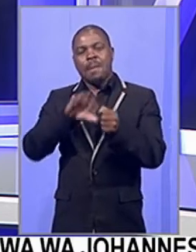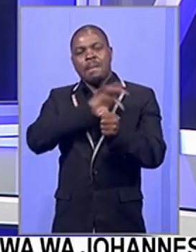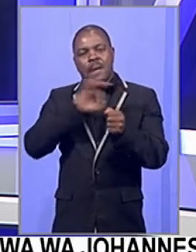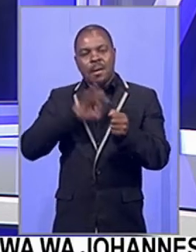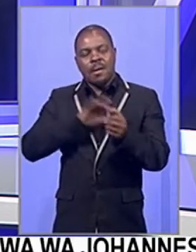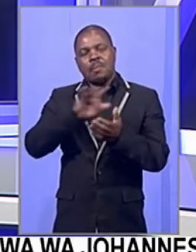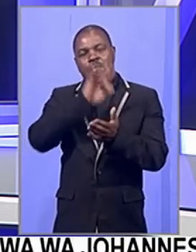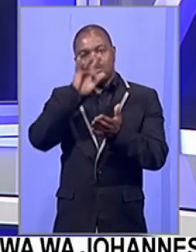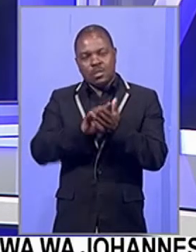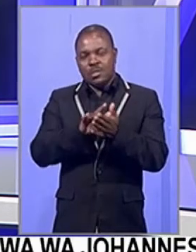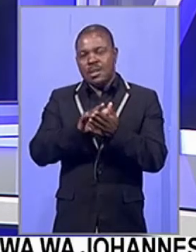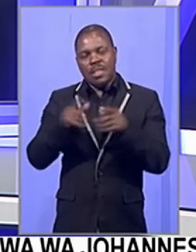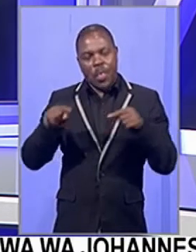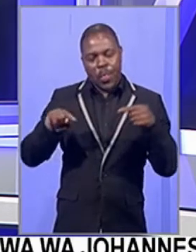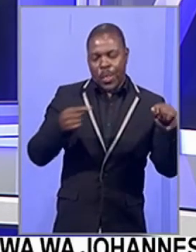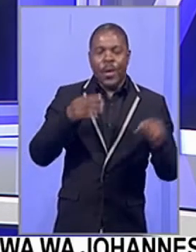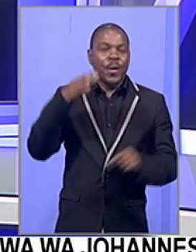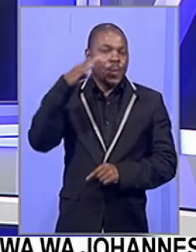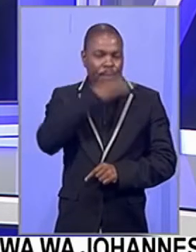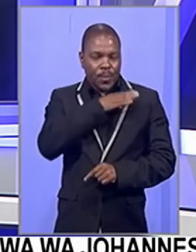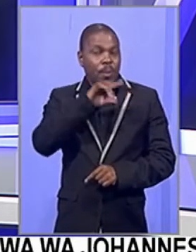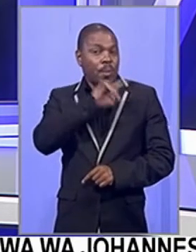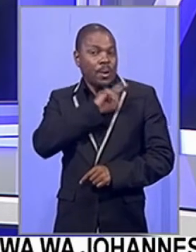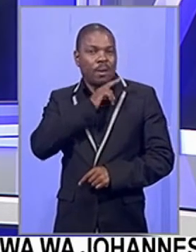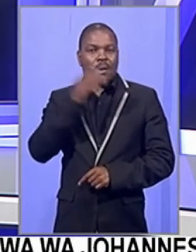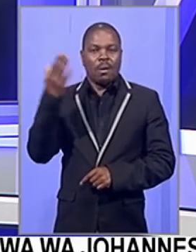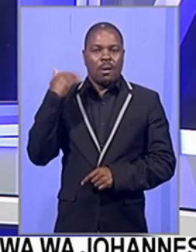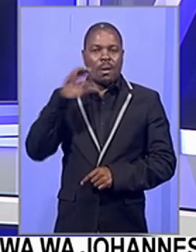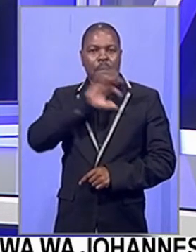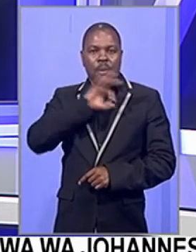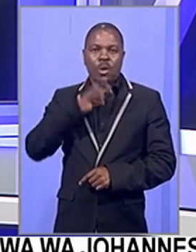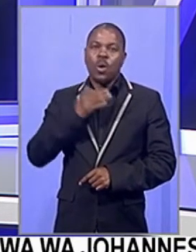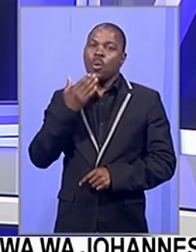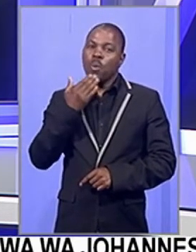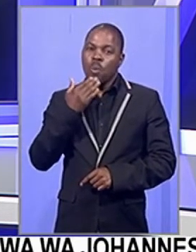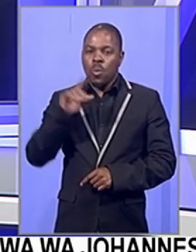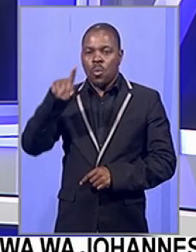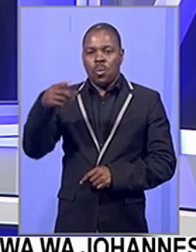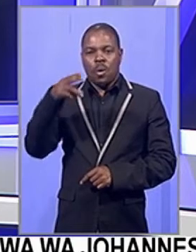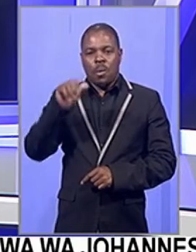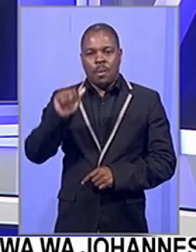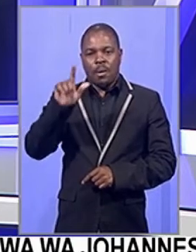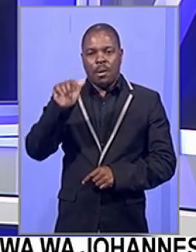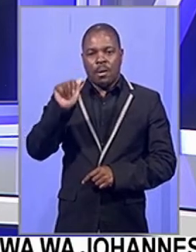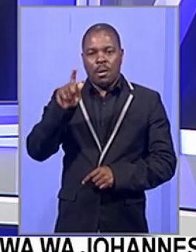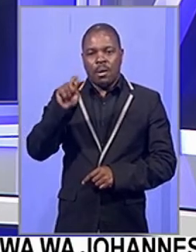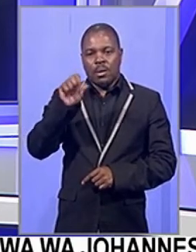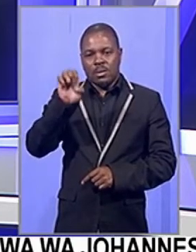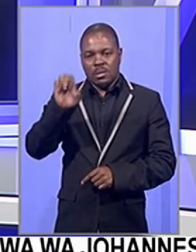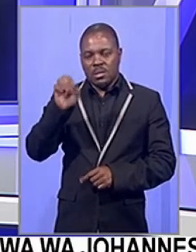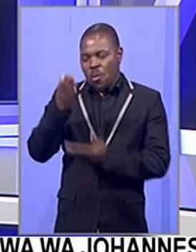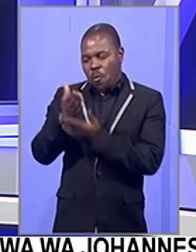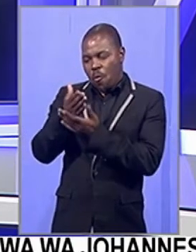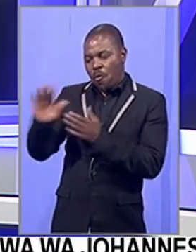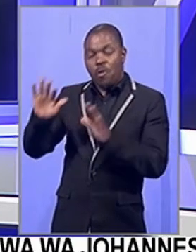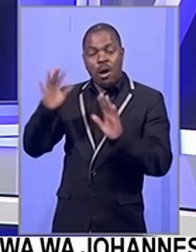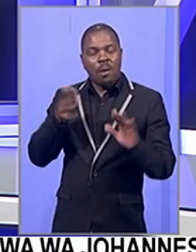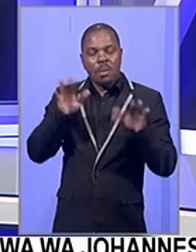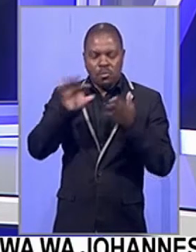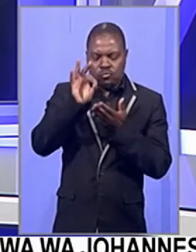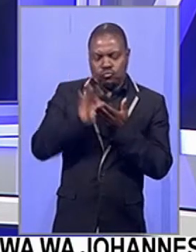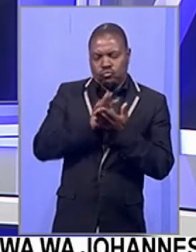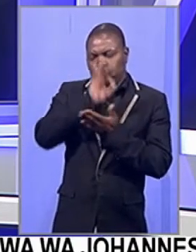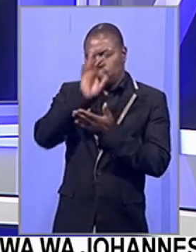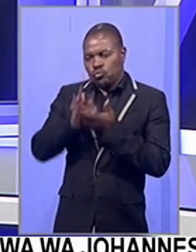le go ganetšwa. Se morago ga gore meyara wa pele Ngaka Mpho Phalatse a tlošwe setulong ka boutu ya go hloka